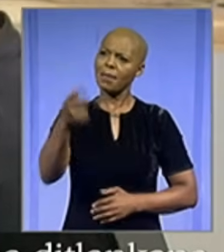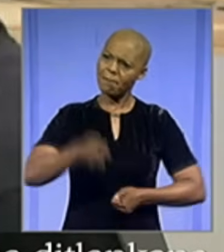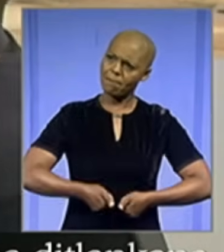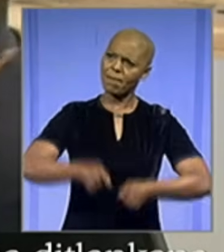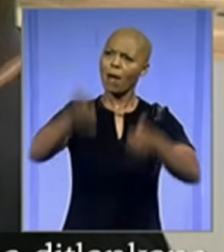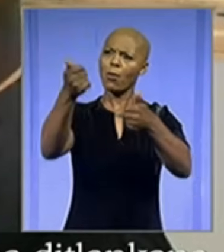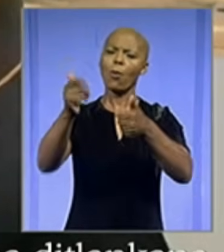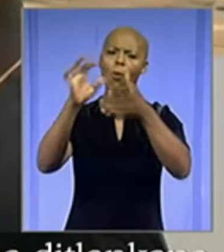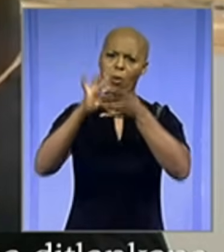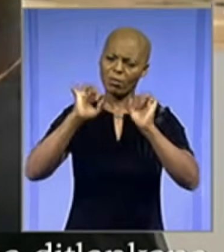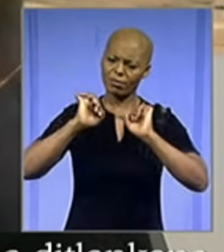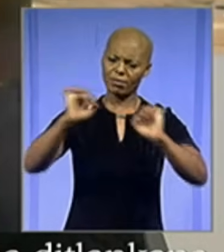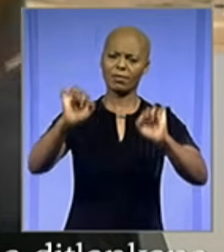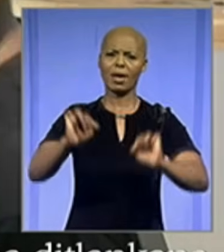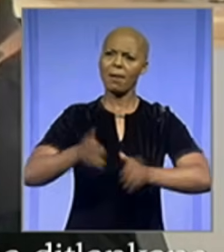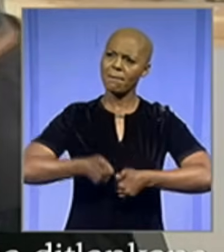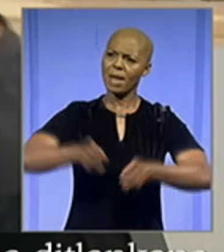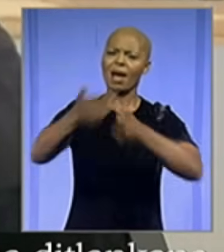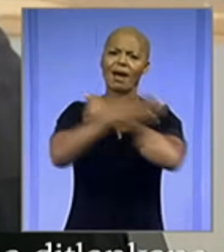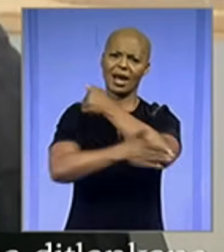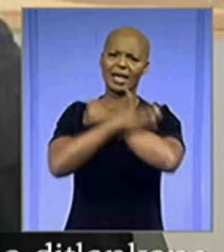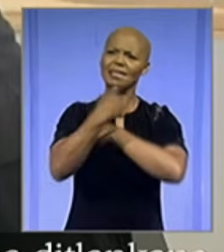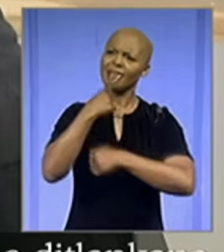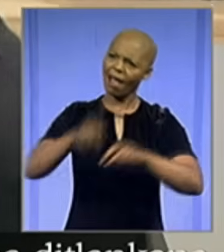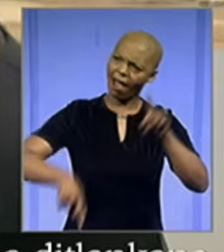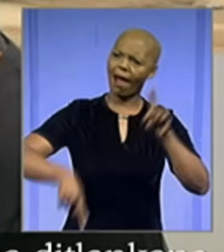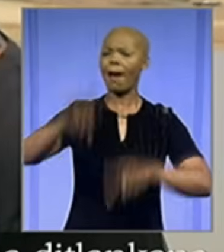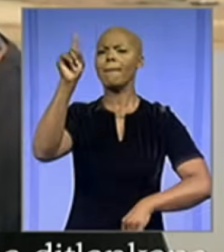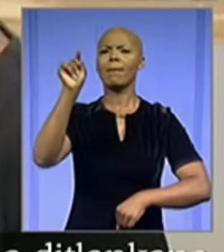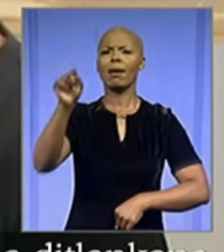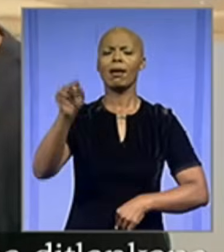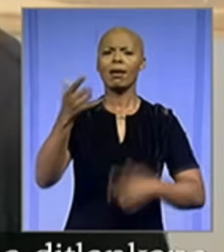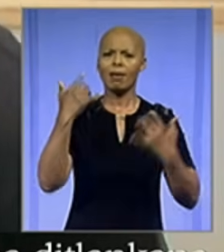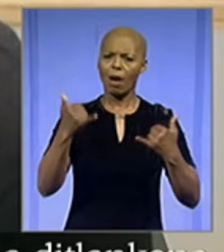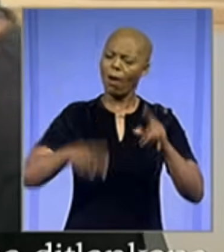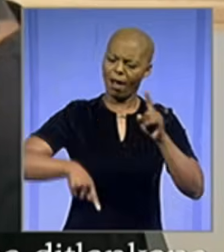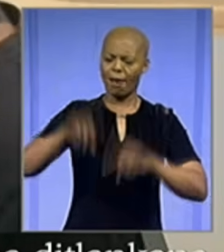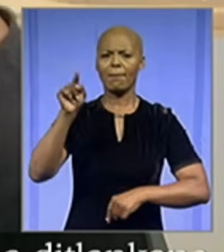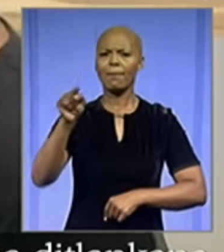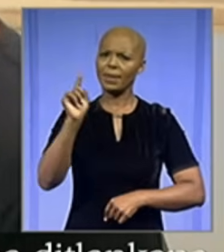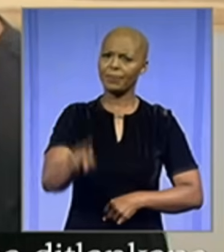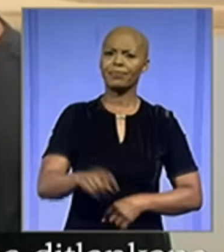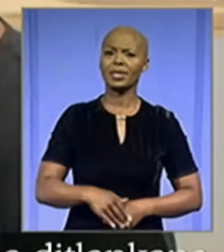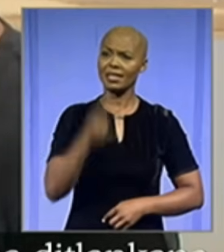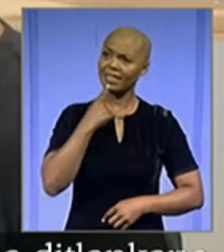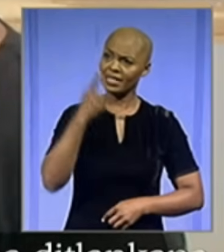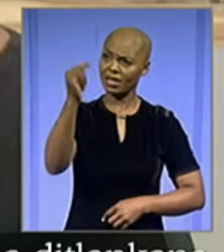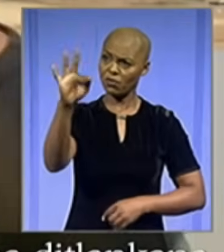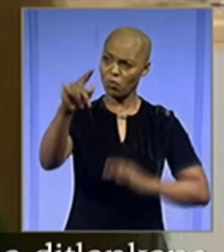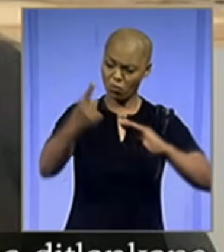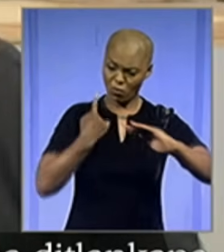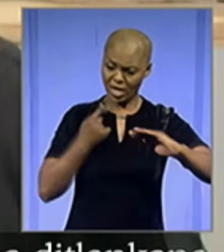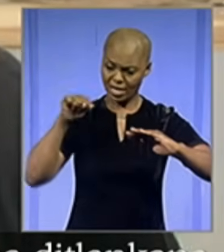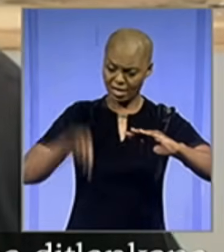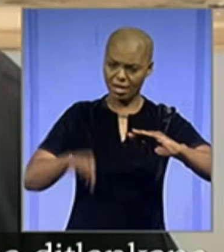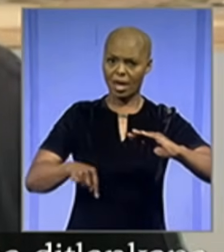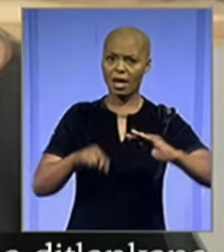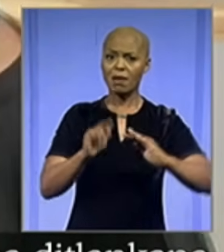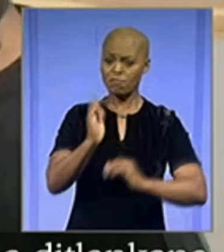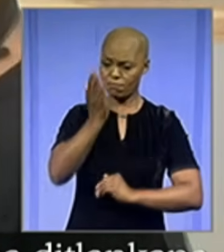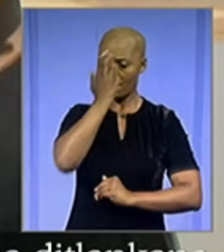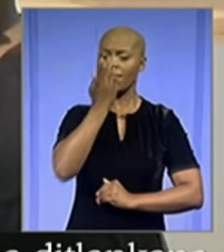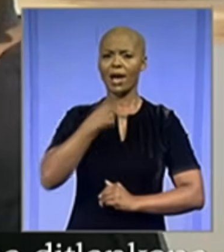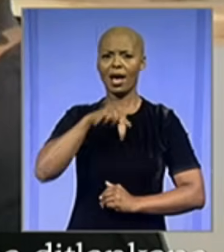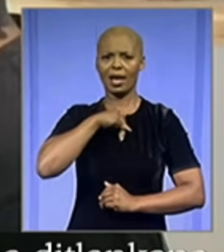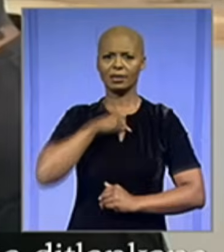back. And they can see that we are highly armed. And we are telling them, if you come this side, you are going to meet us. And